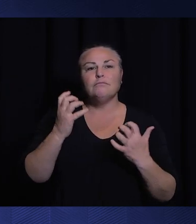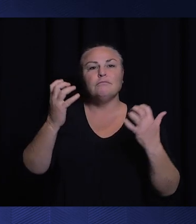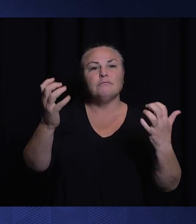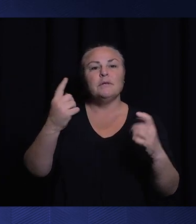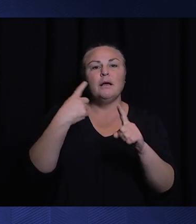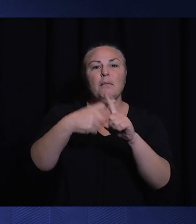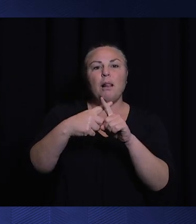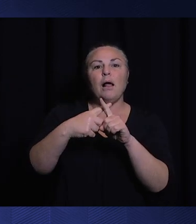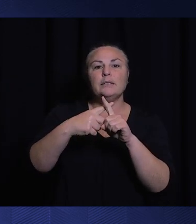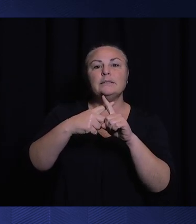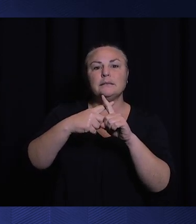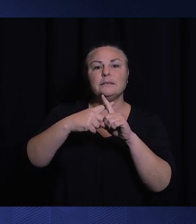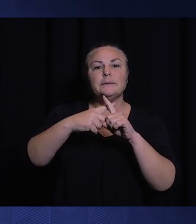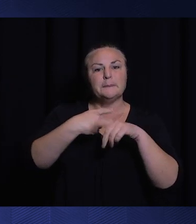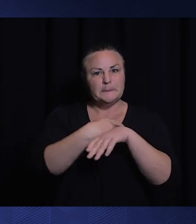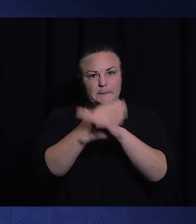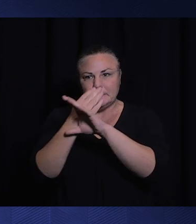Pacific online.